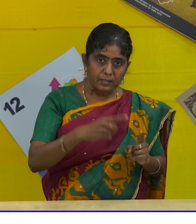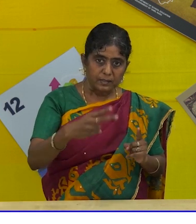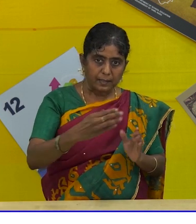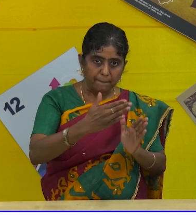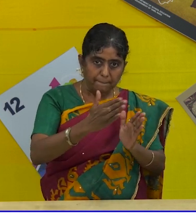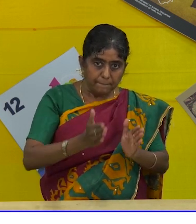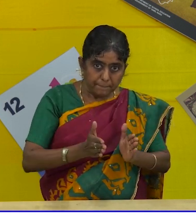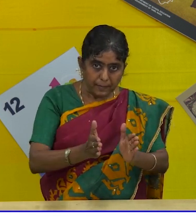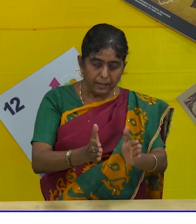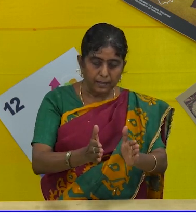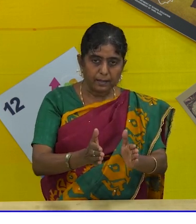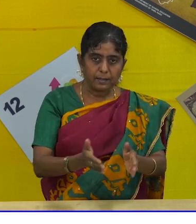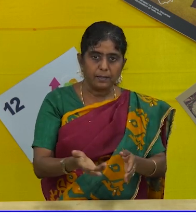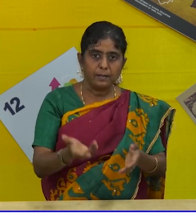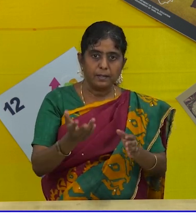to each other.